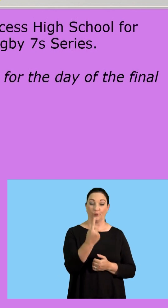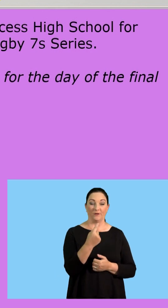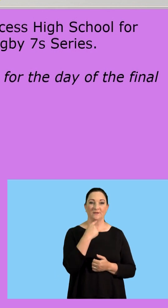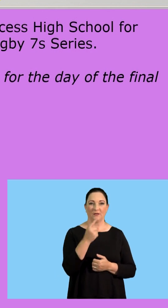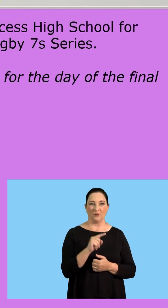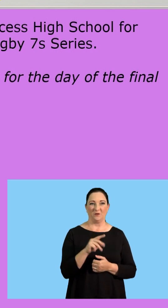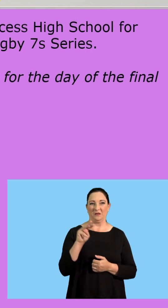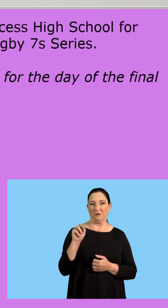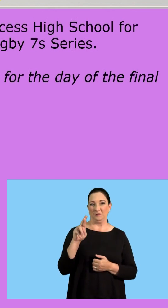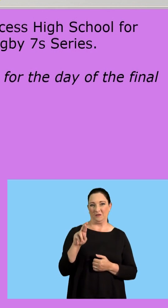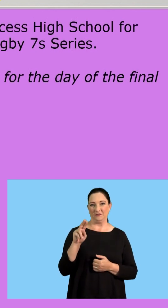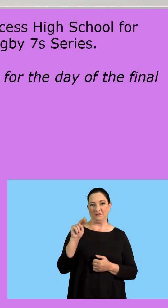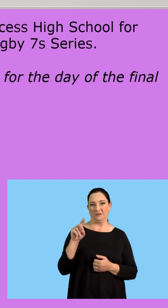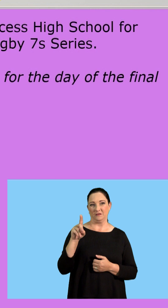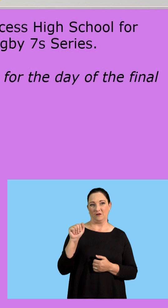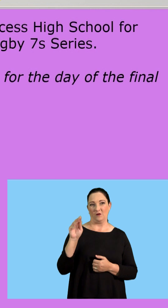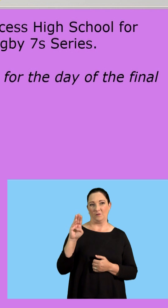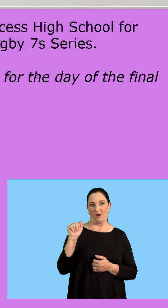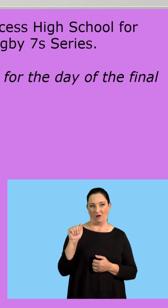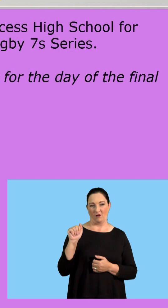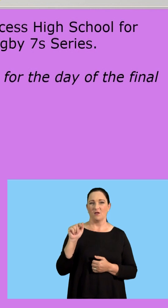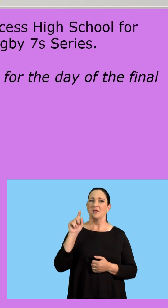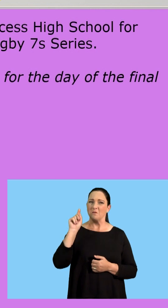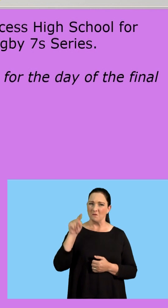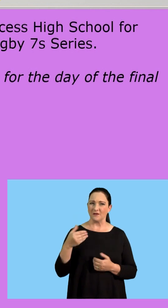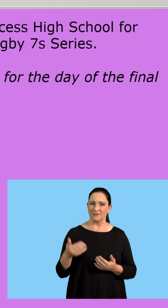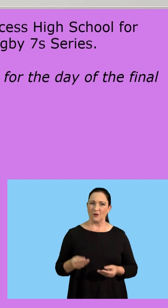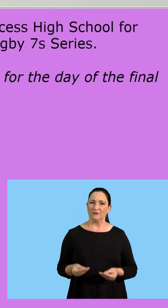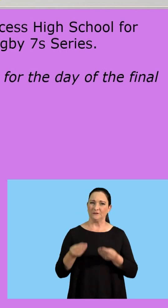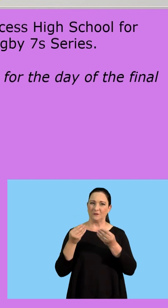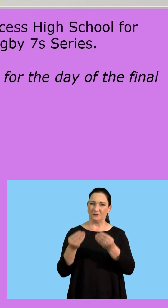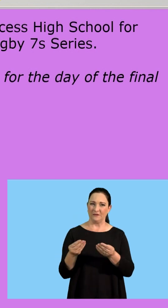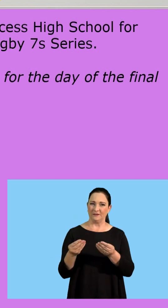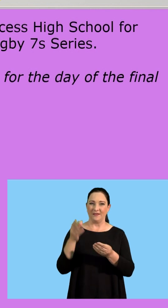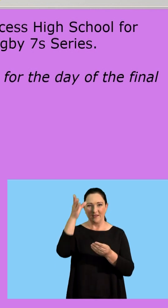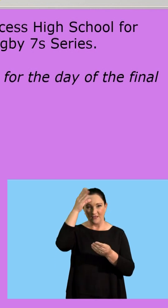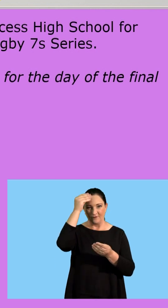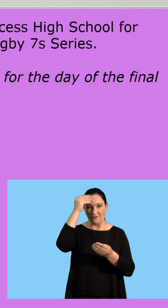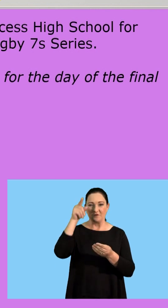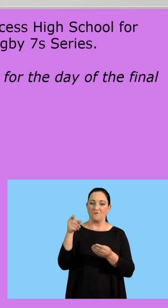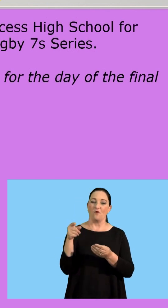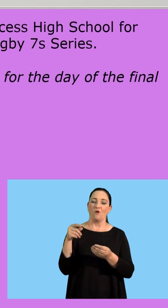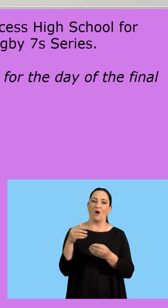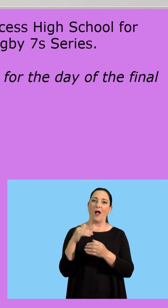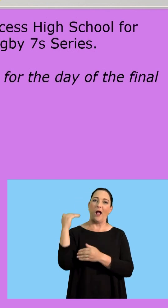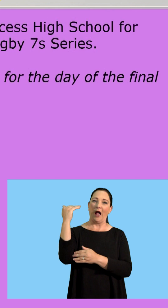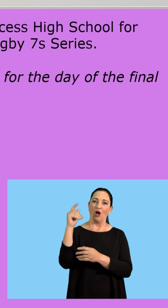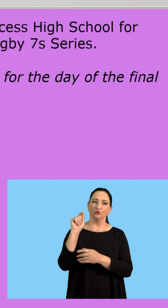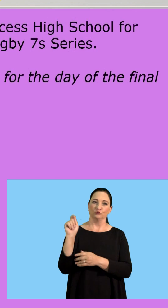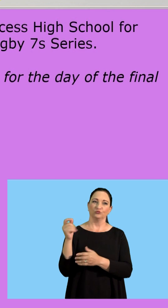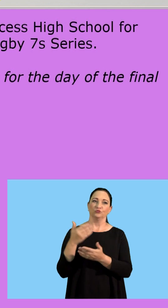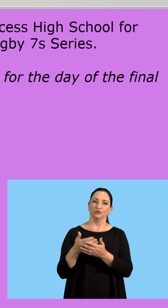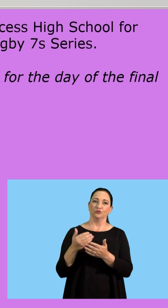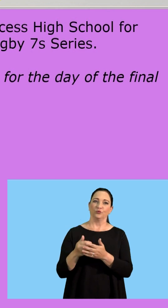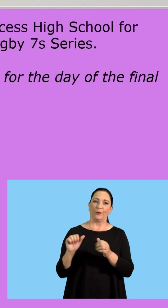1, I'm saying, Mr. Ndaba must submit display information to Success High School for them to successfully